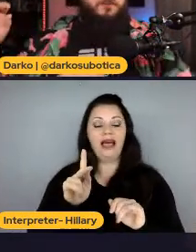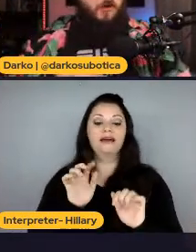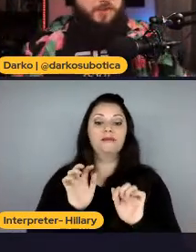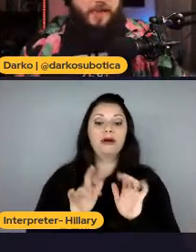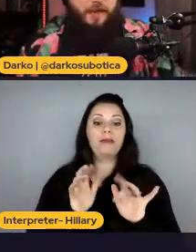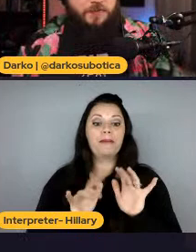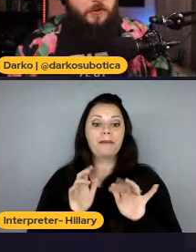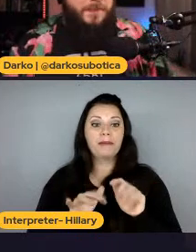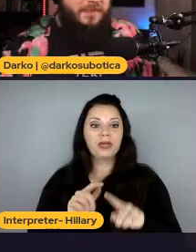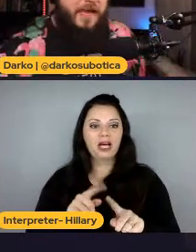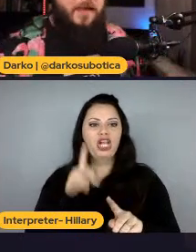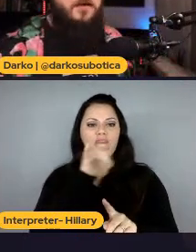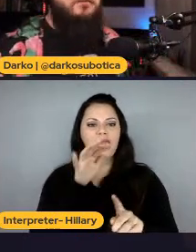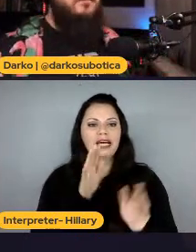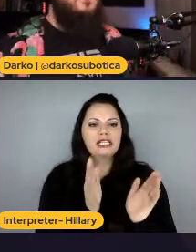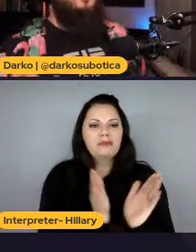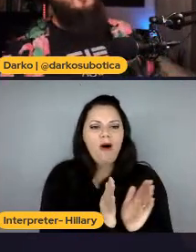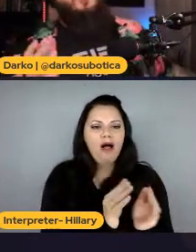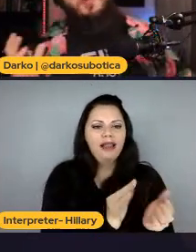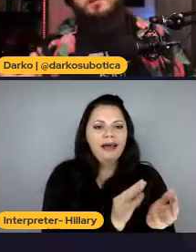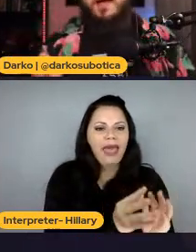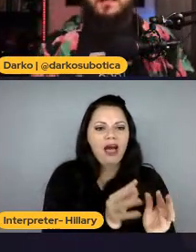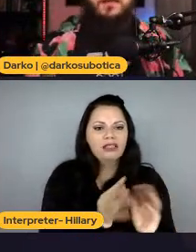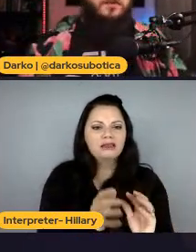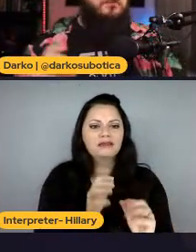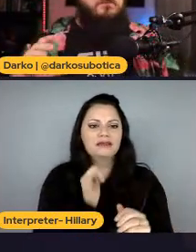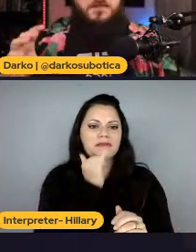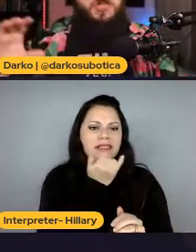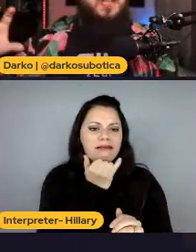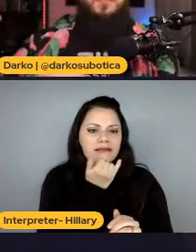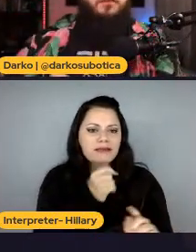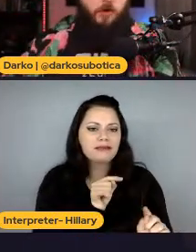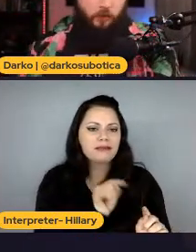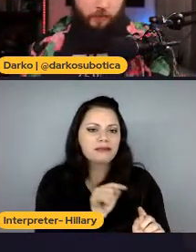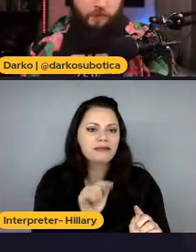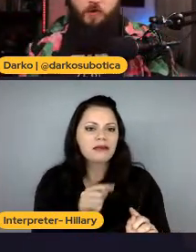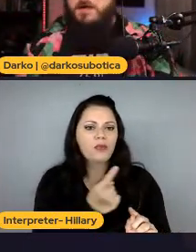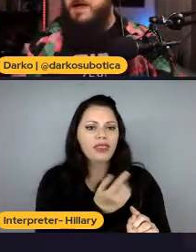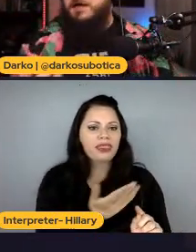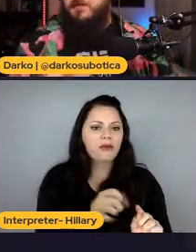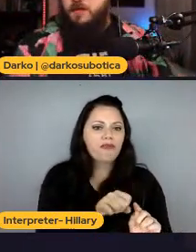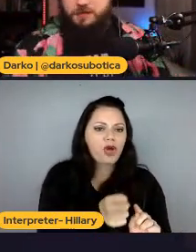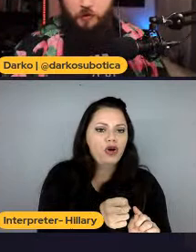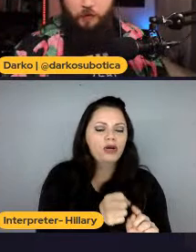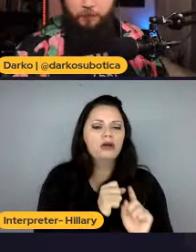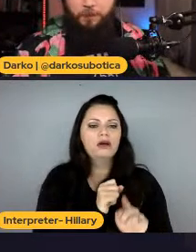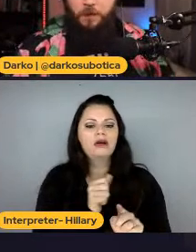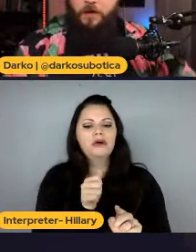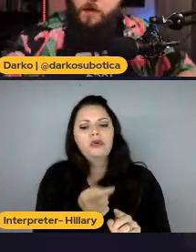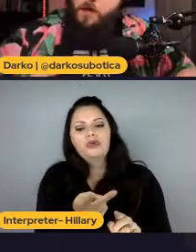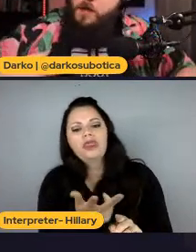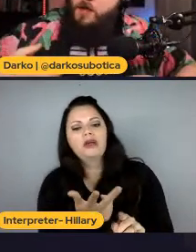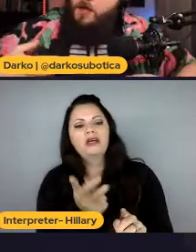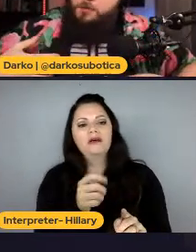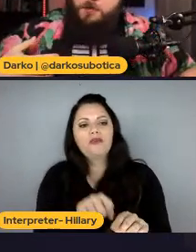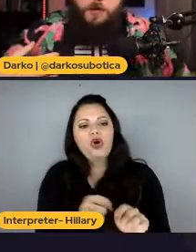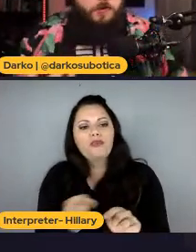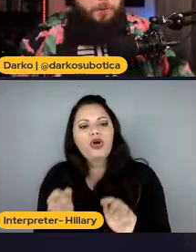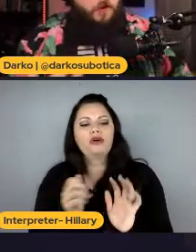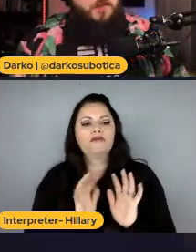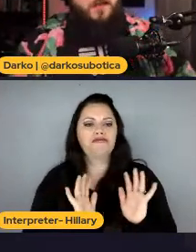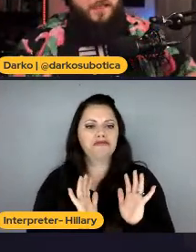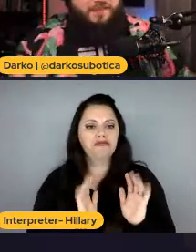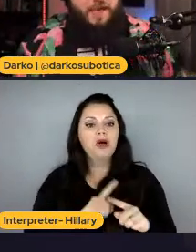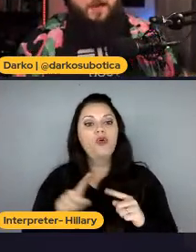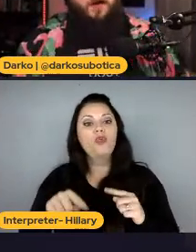doing it at small scale. So a mistake usually meant just a thing broke, or maybe a couple of things broke. But when